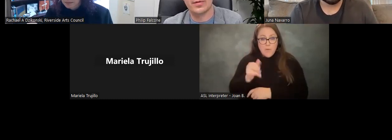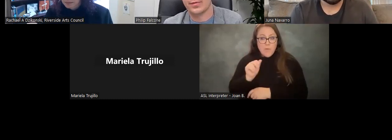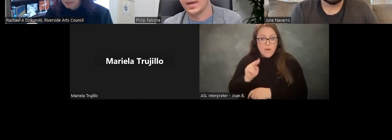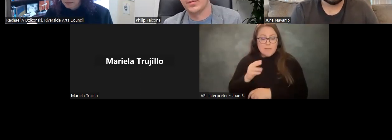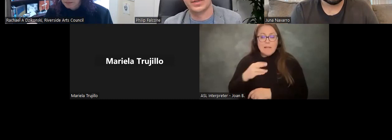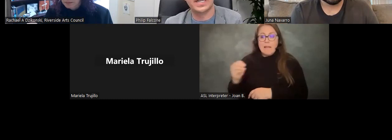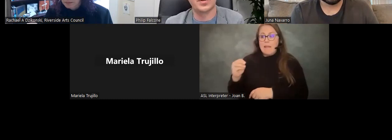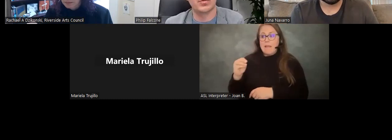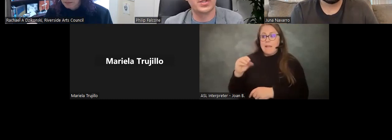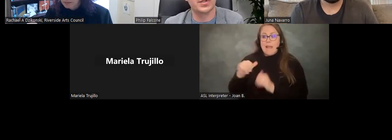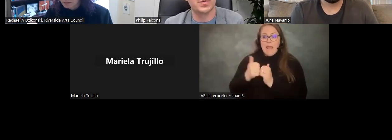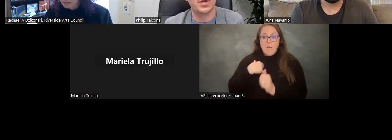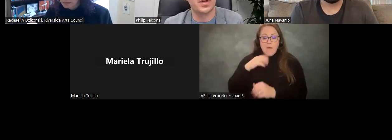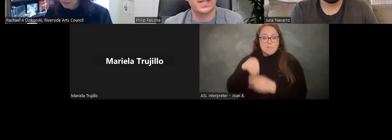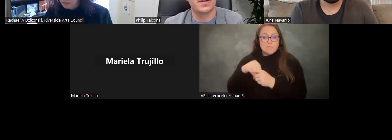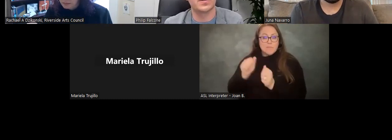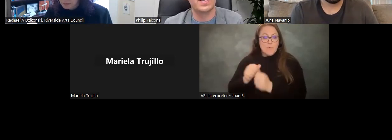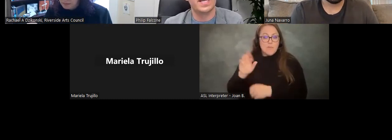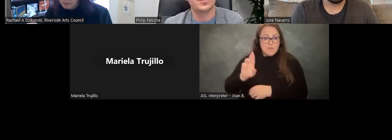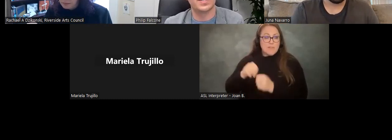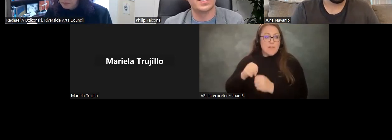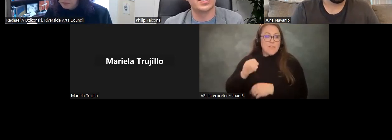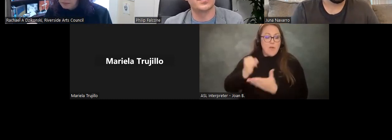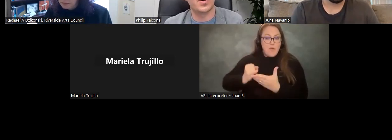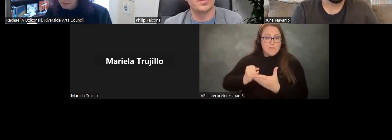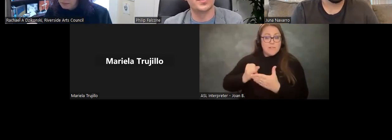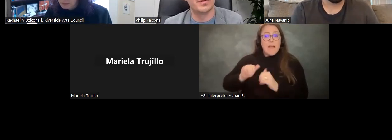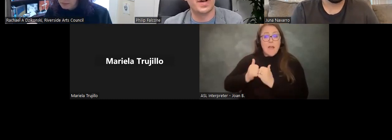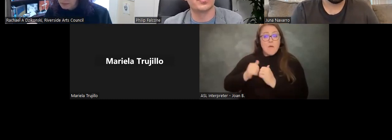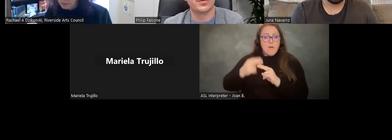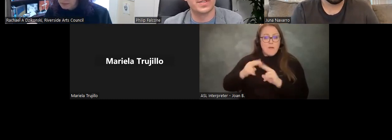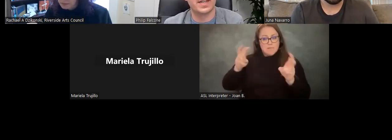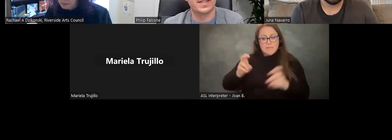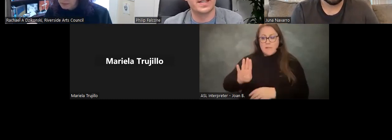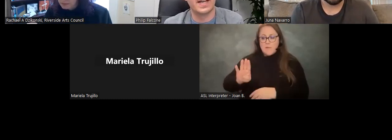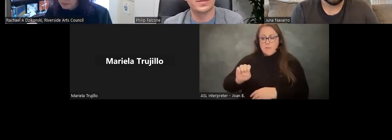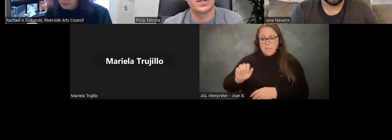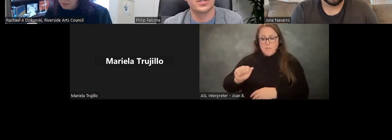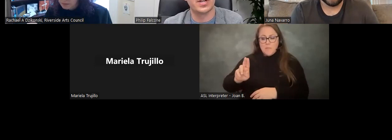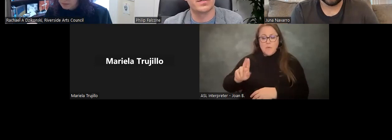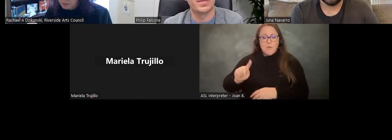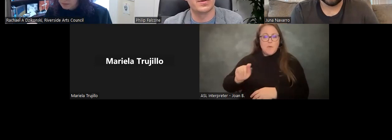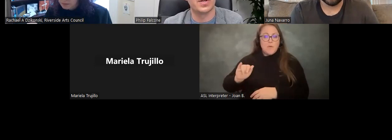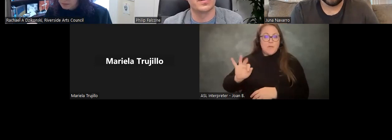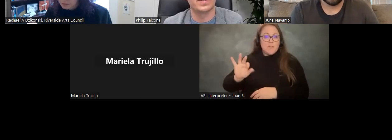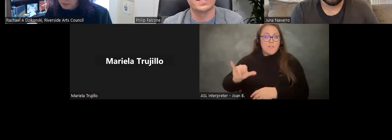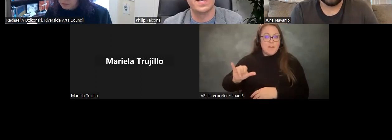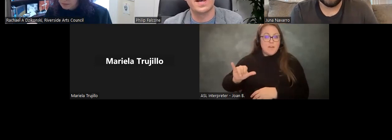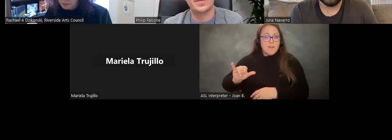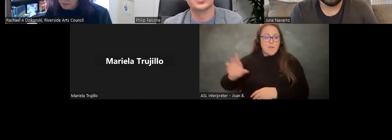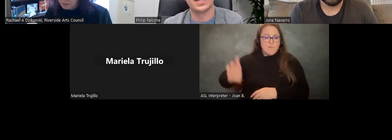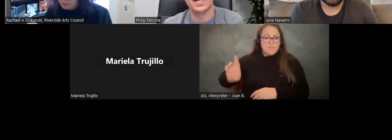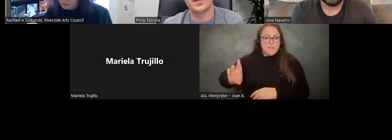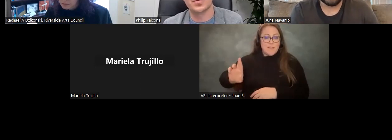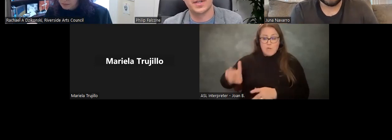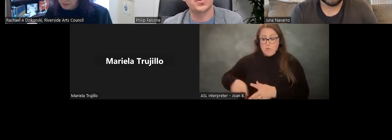how I've really come to know Rachel as well in the Arts Council, is through an initiative called Beautify Riverside that was launched out of the mayor's office